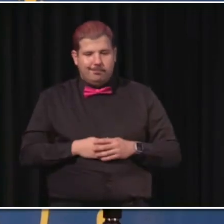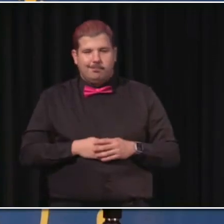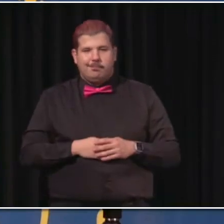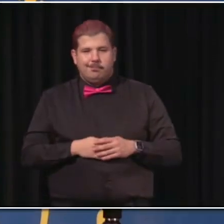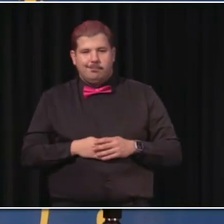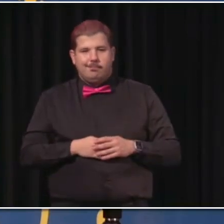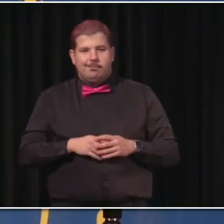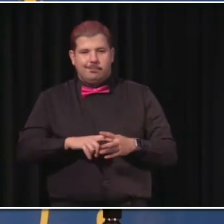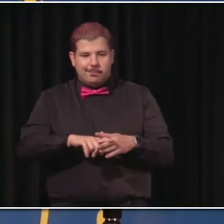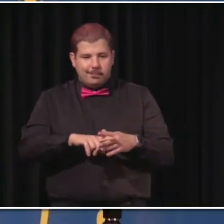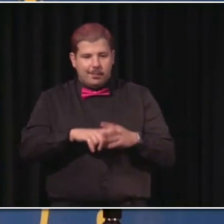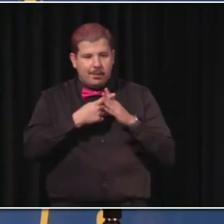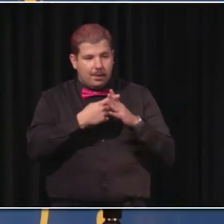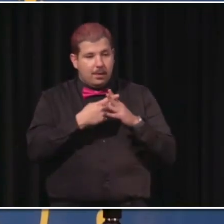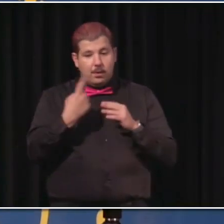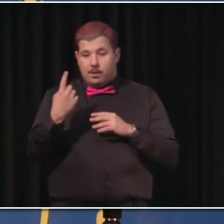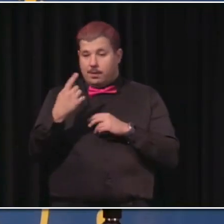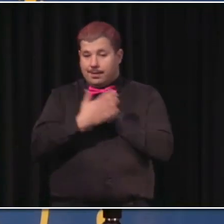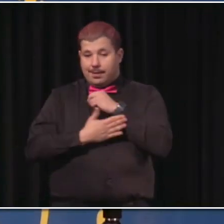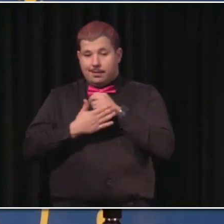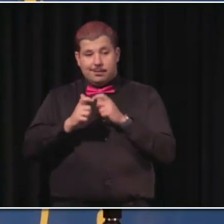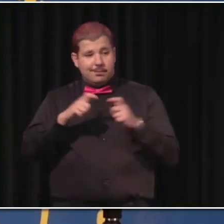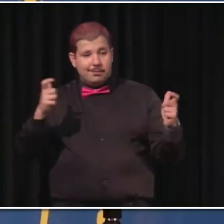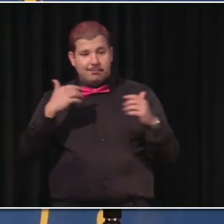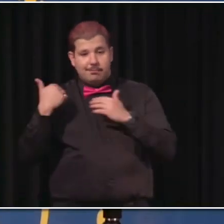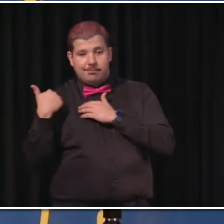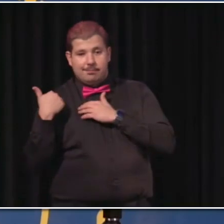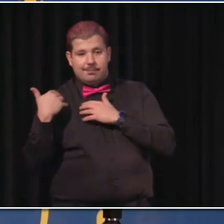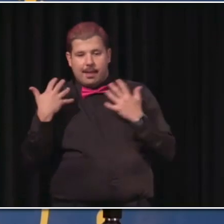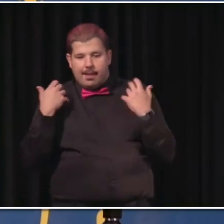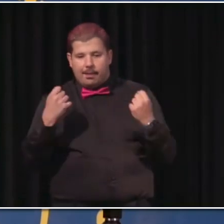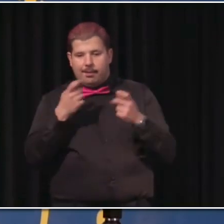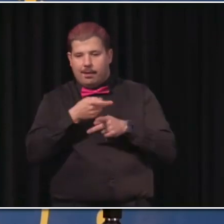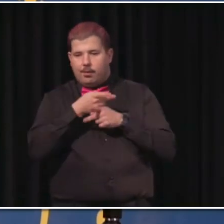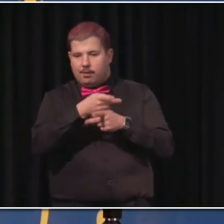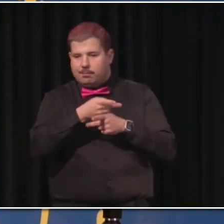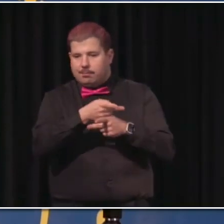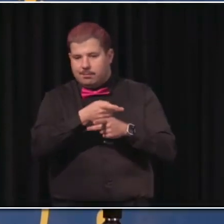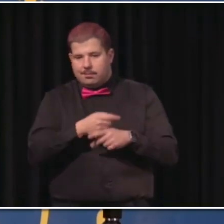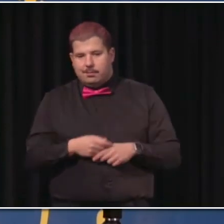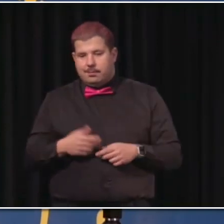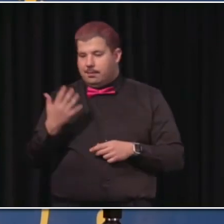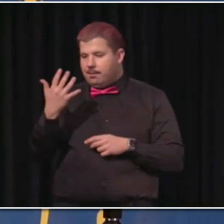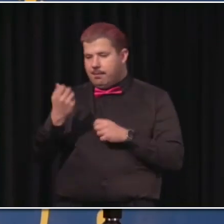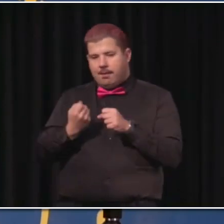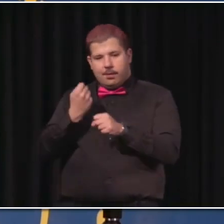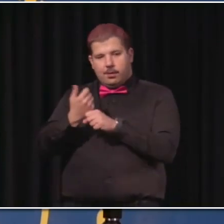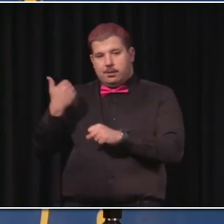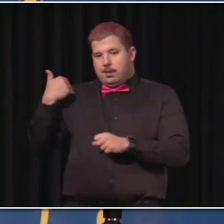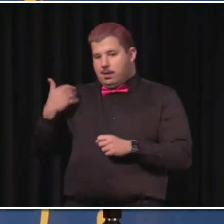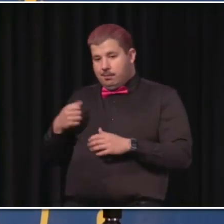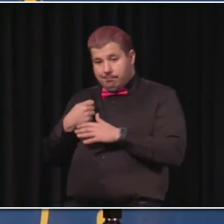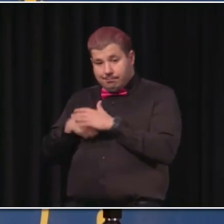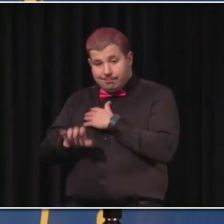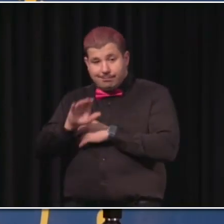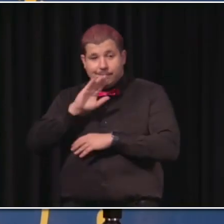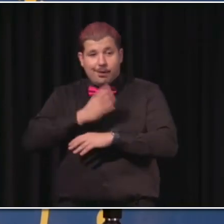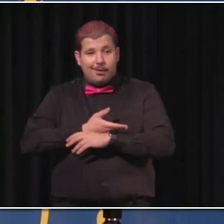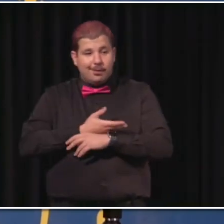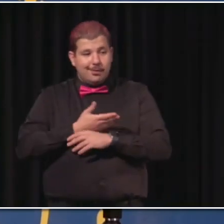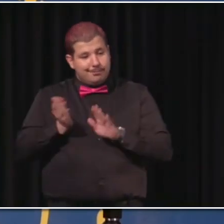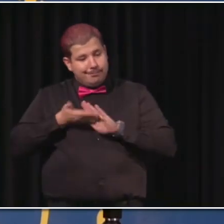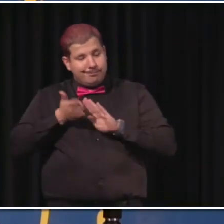Let's start with one of the county's biggest jobs, healthcare. 5 years ago, when I had my daughter, I was running my own